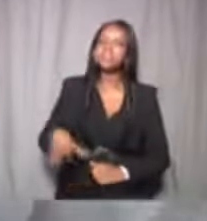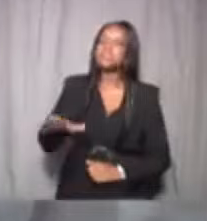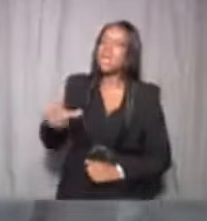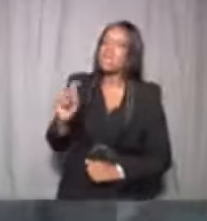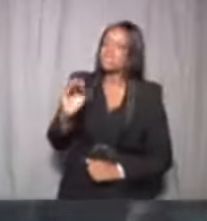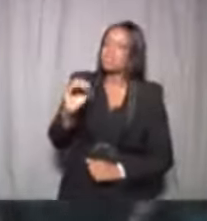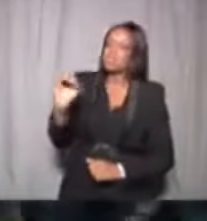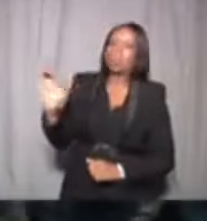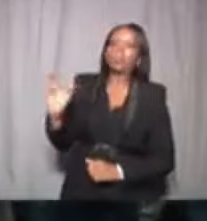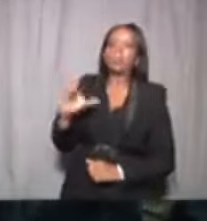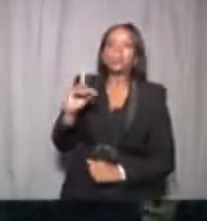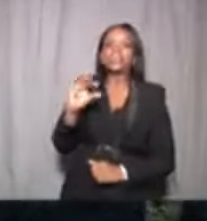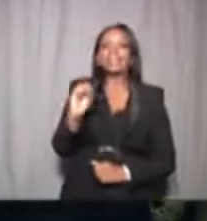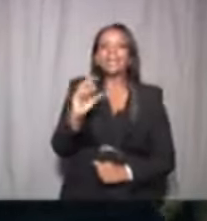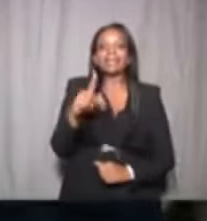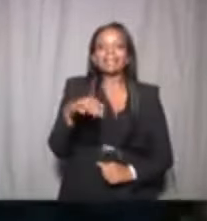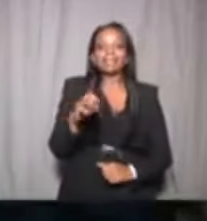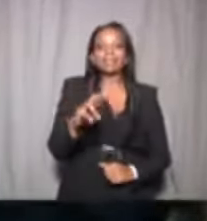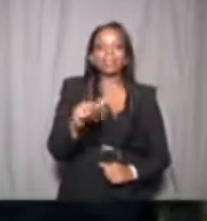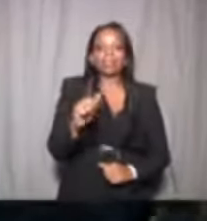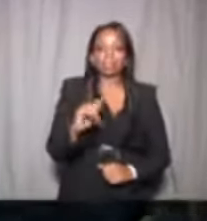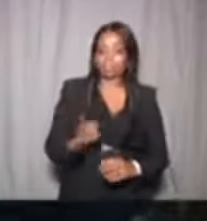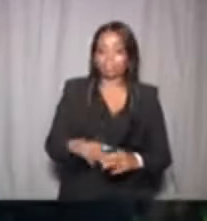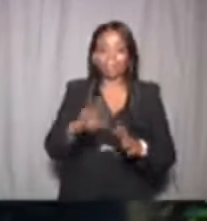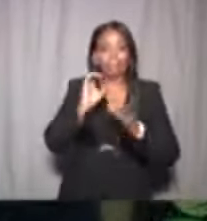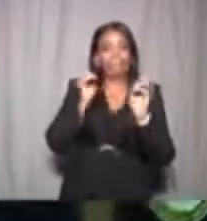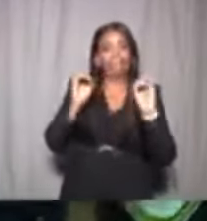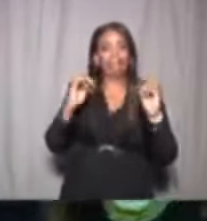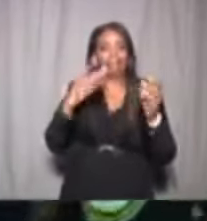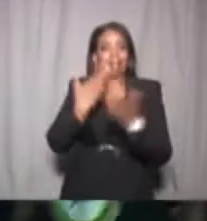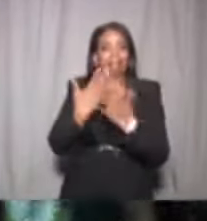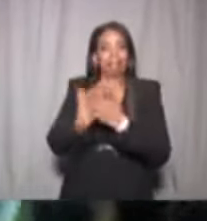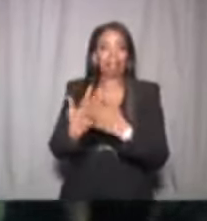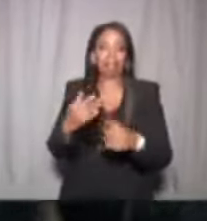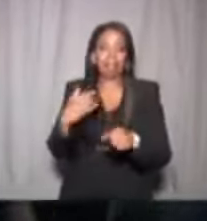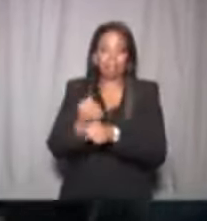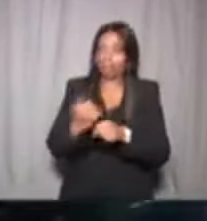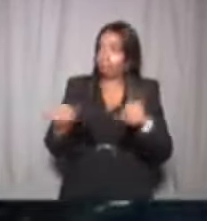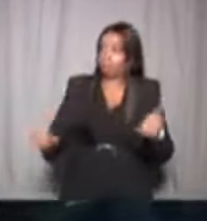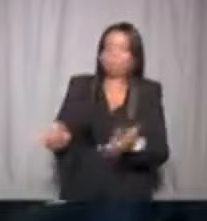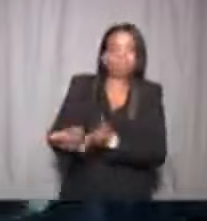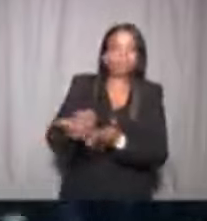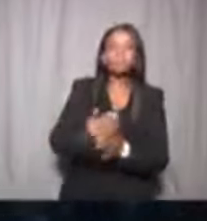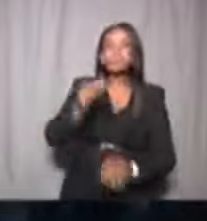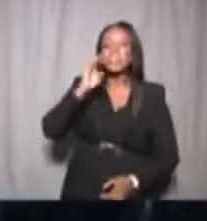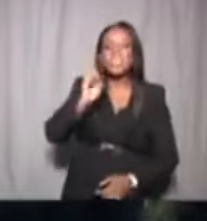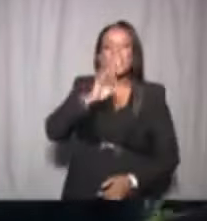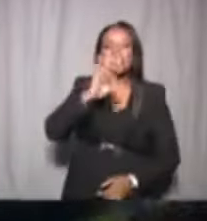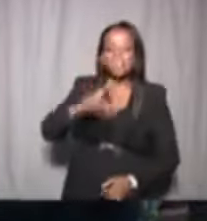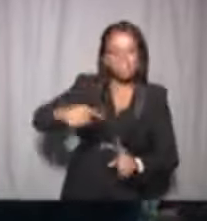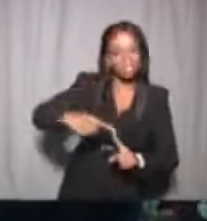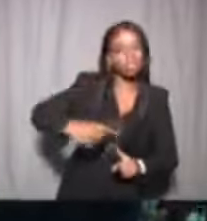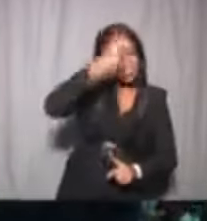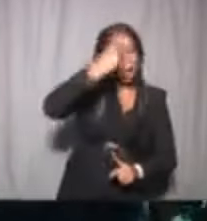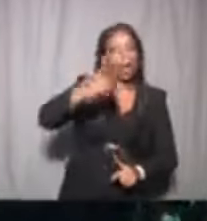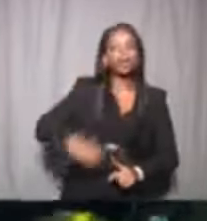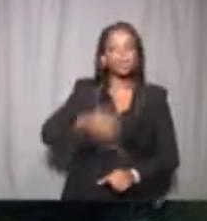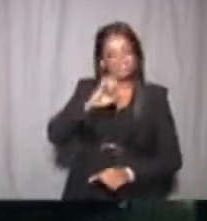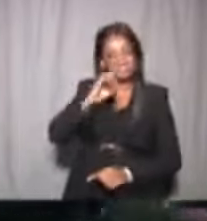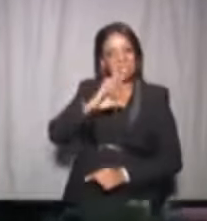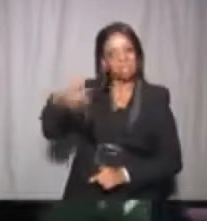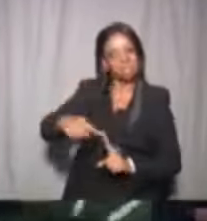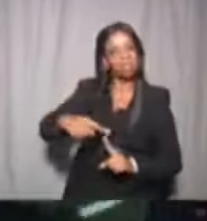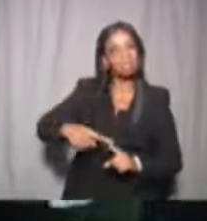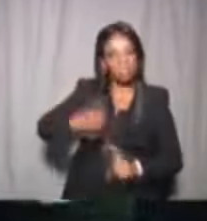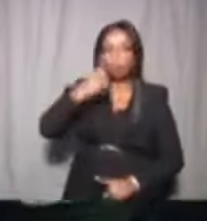There is no amount of Nancy Spani that is going to liberate or save you. EFF must go. There is nothing that is going EFF to save must you. Go. You